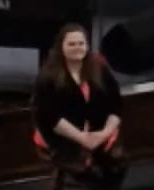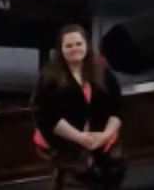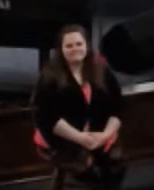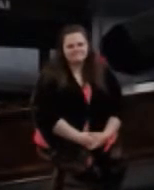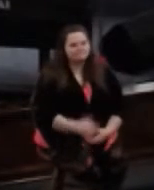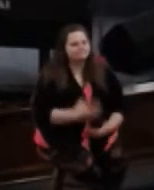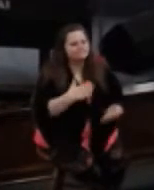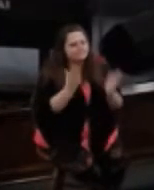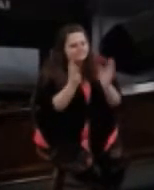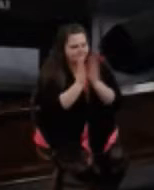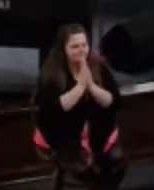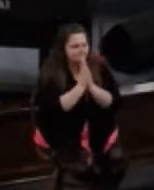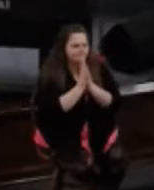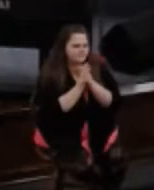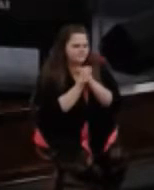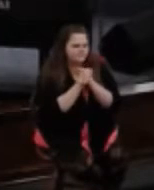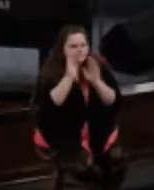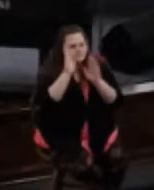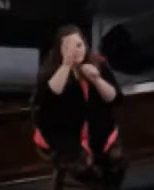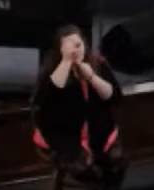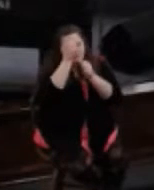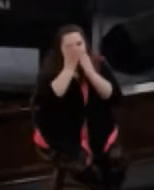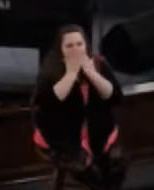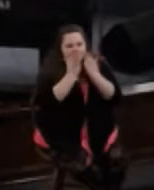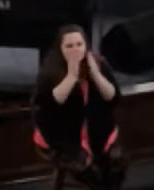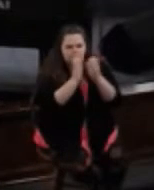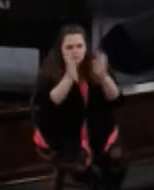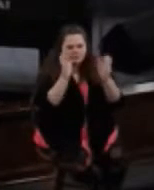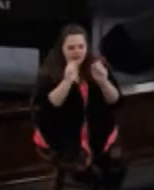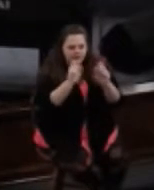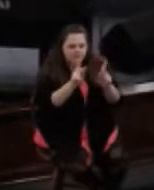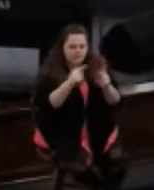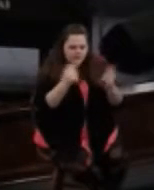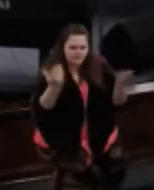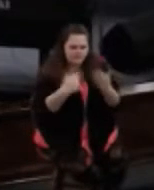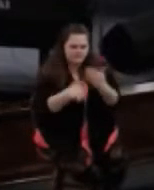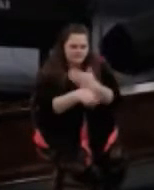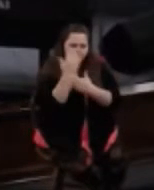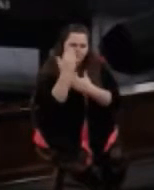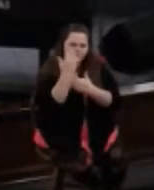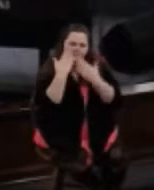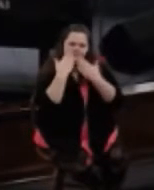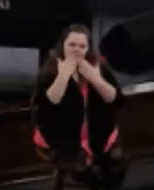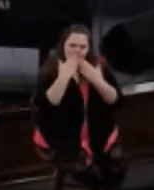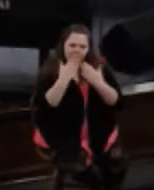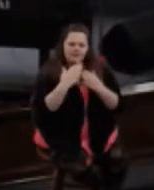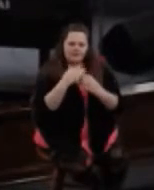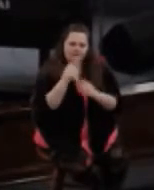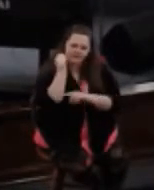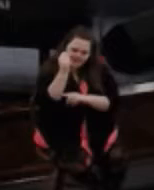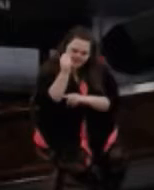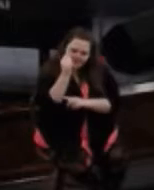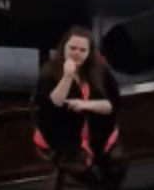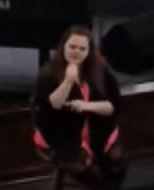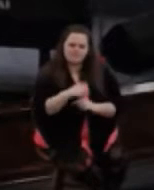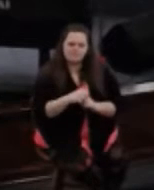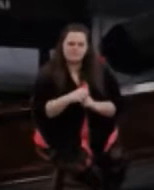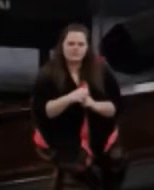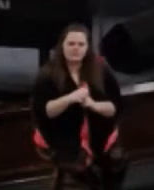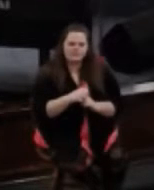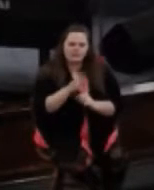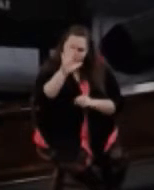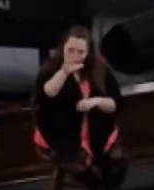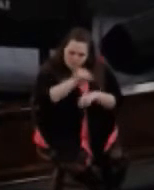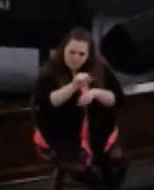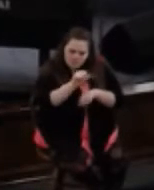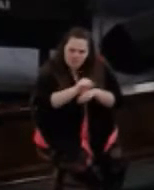Would you bow your heads and let me pray? Father, thank you so much for the opportunity of this morning. Father, thank you for the testimony of how you're working